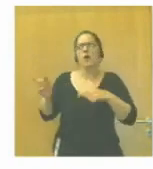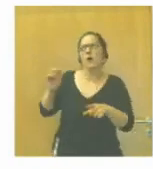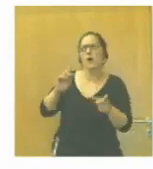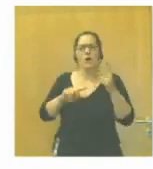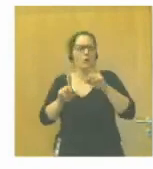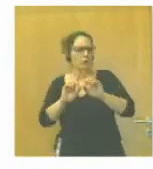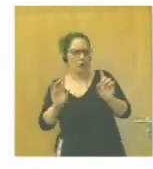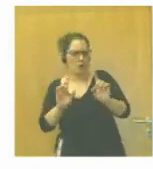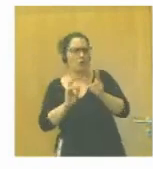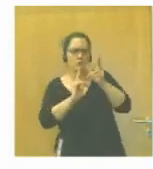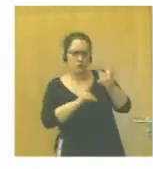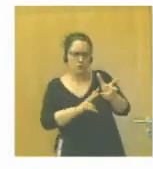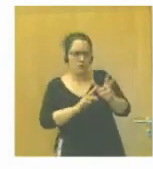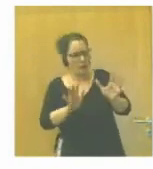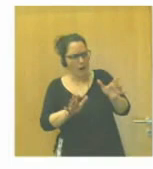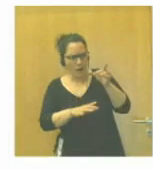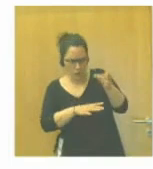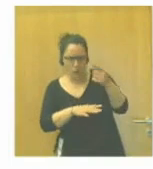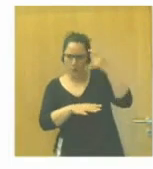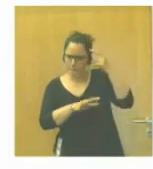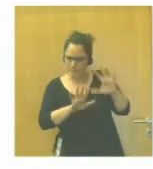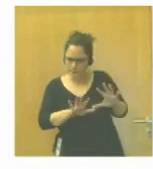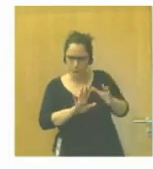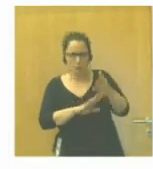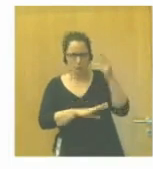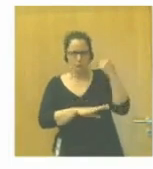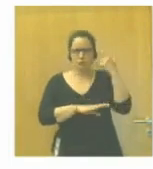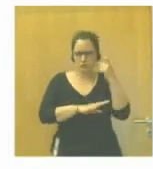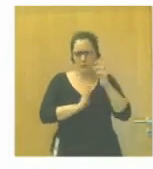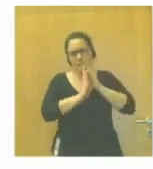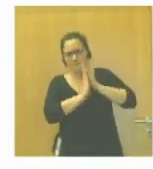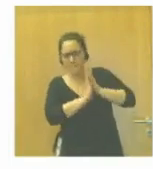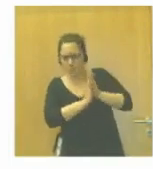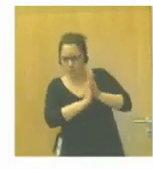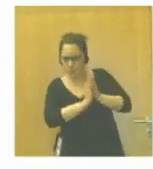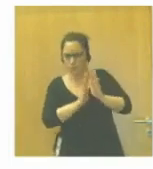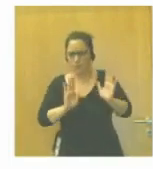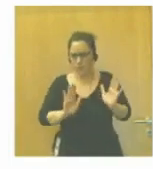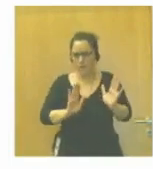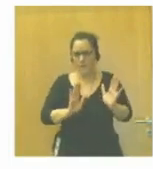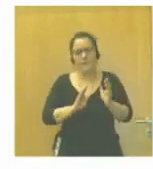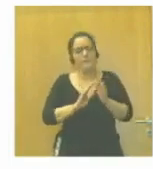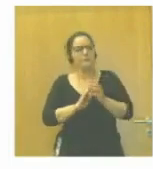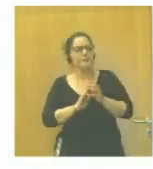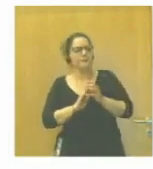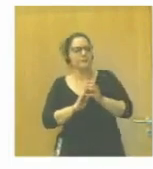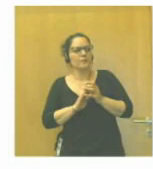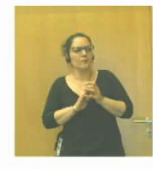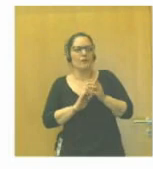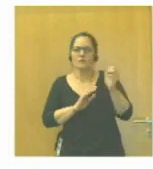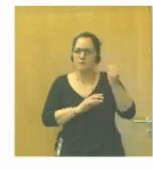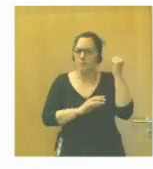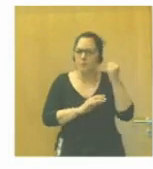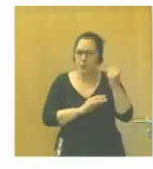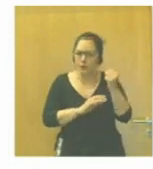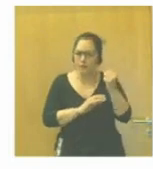yourself? Are things so bad that you're actually telling me that you're considering suicide? I really want to understand. I